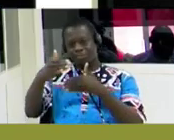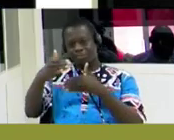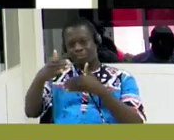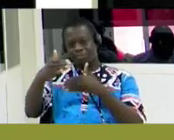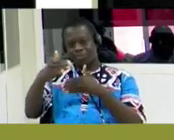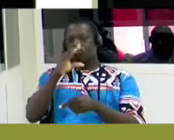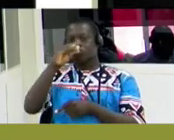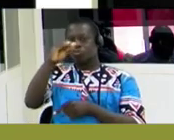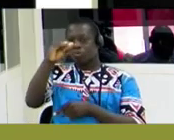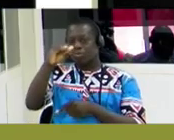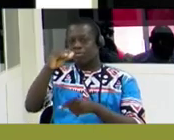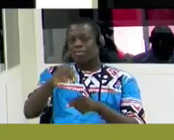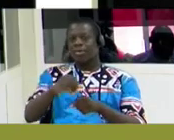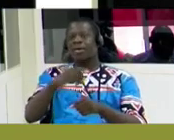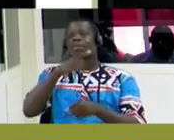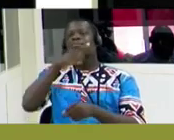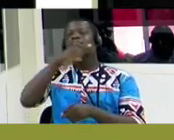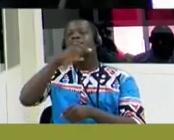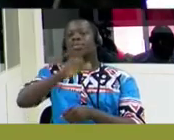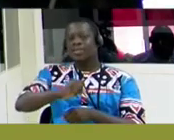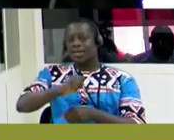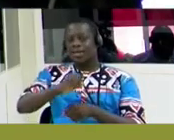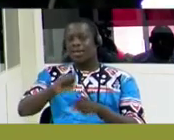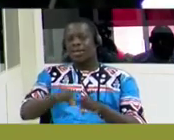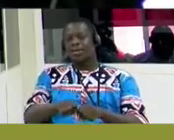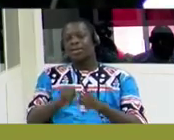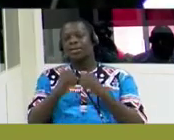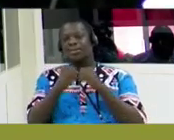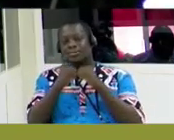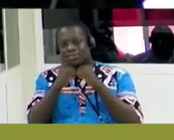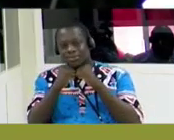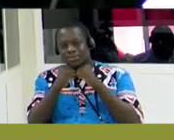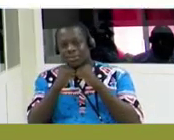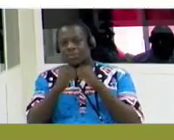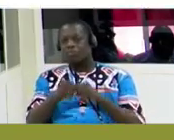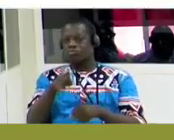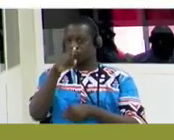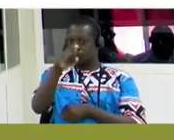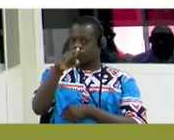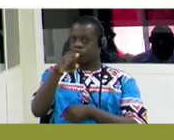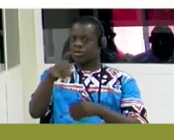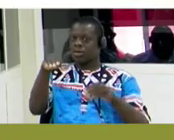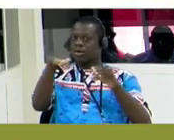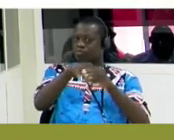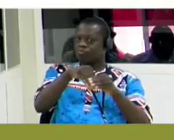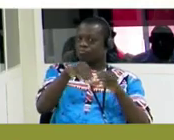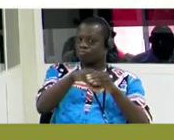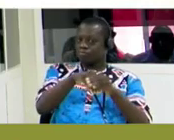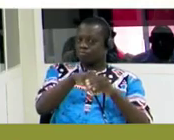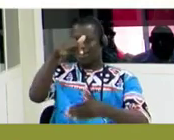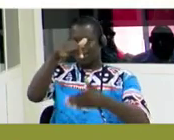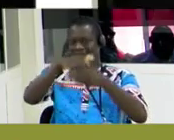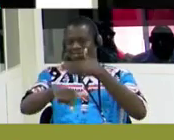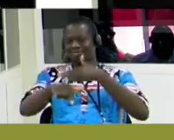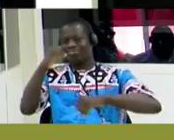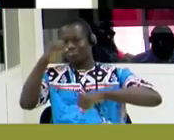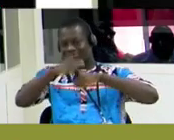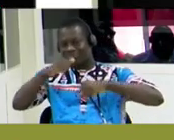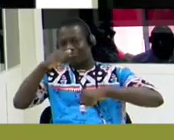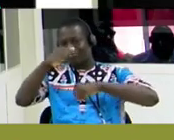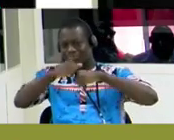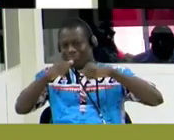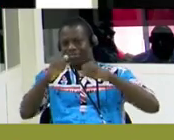by Mr. Sana Sabali, that you participated in